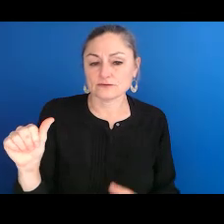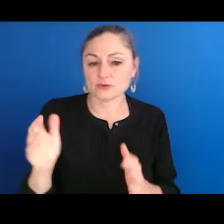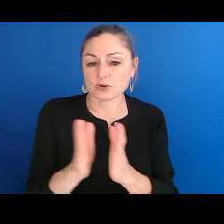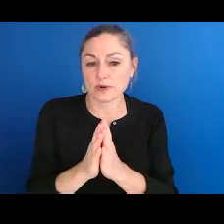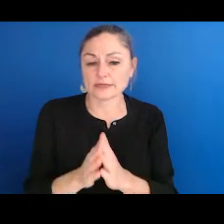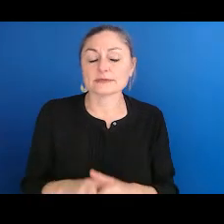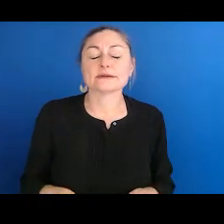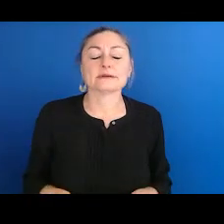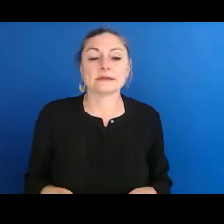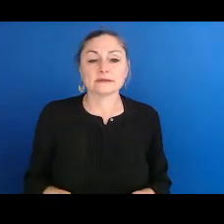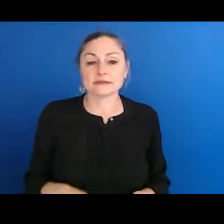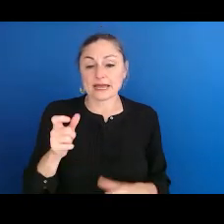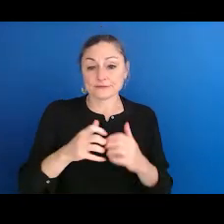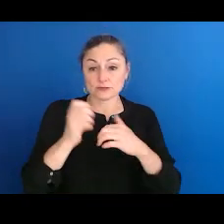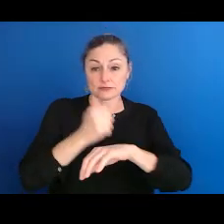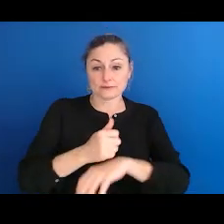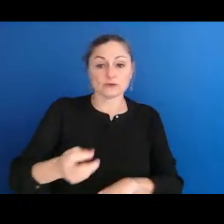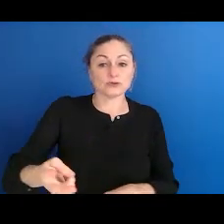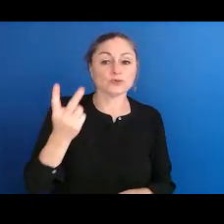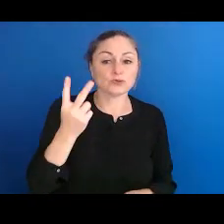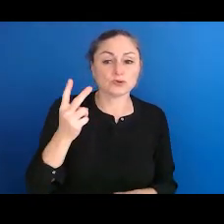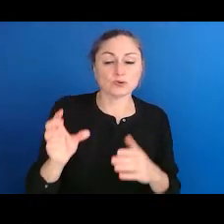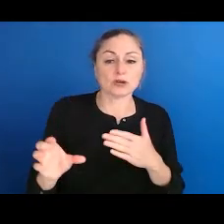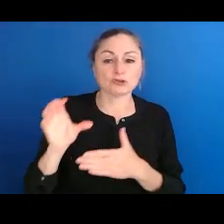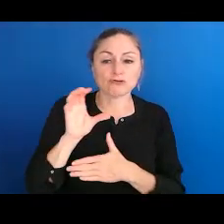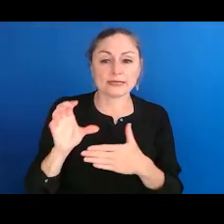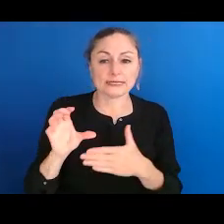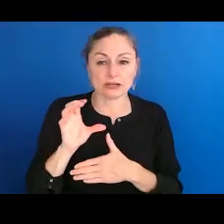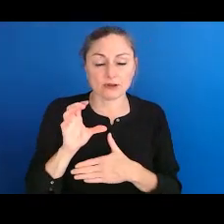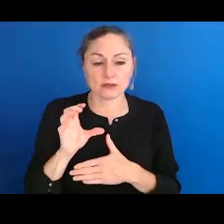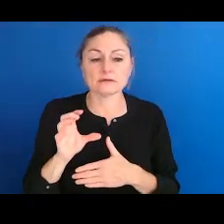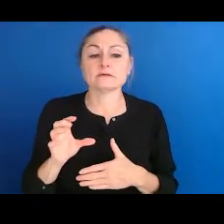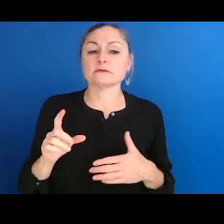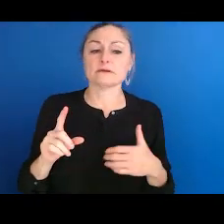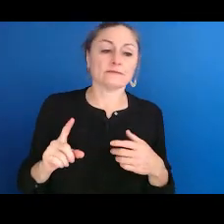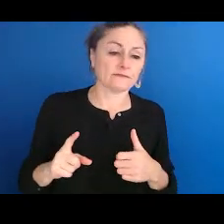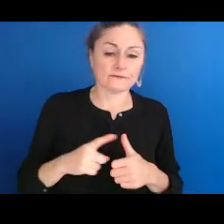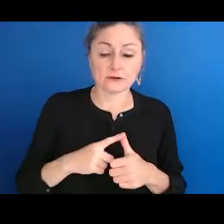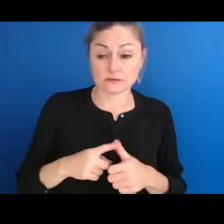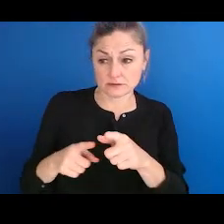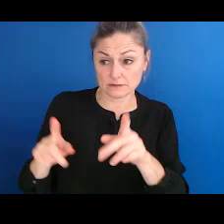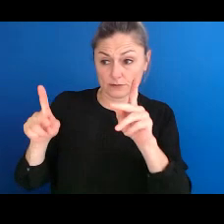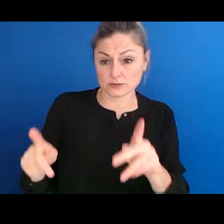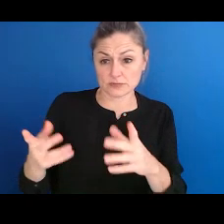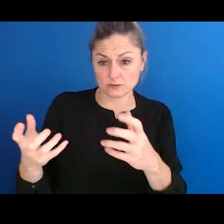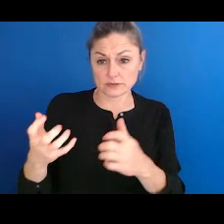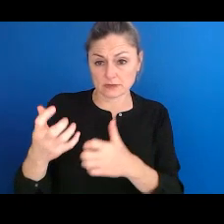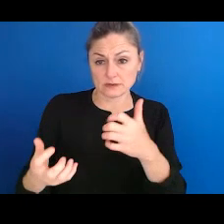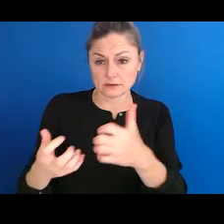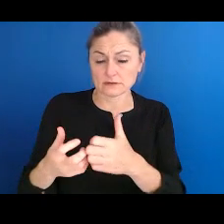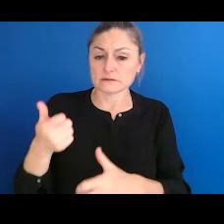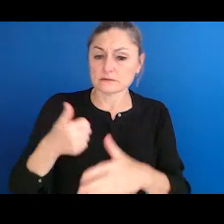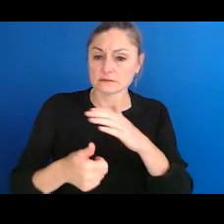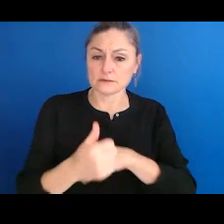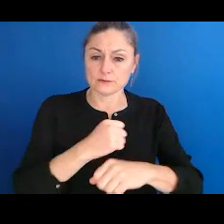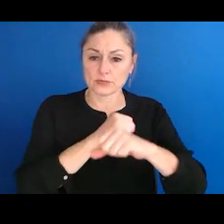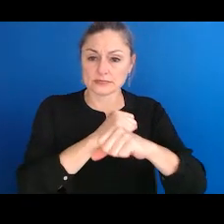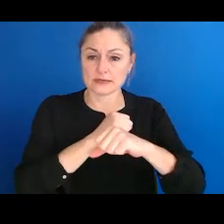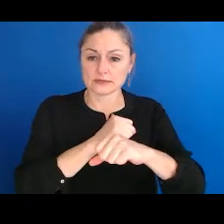they need to establish two criteria. So first off, does the person seeking the accommodation fall under the protected class